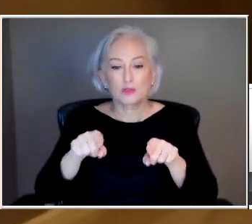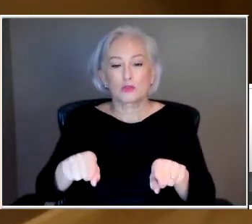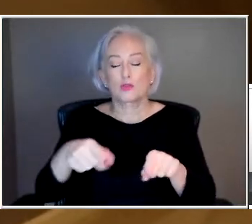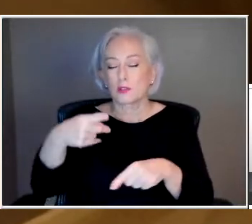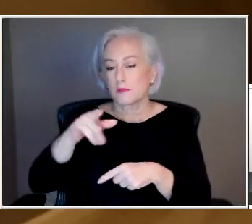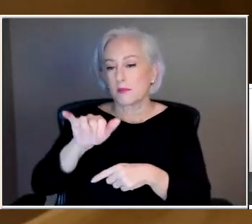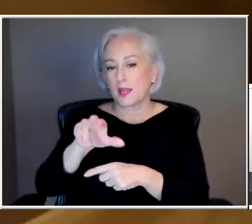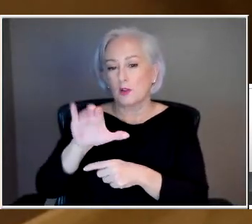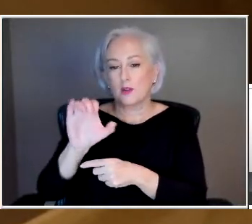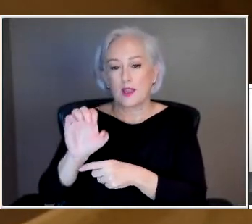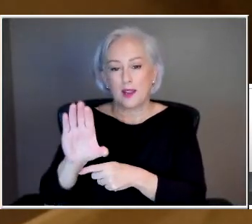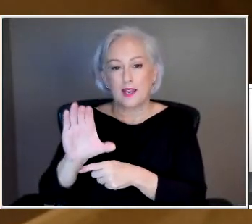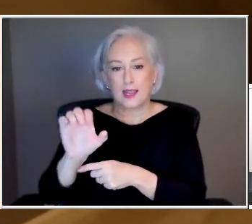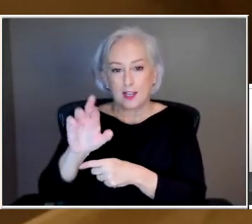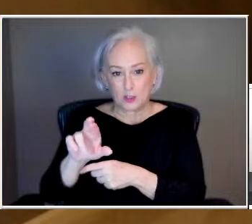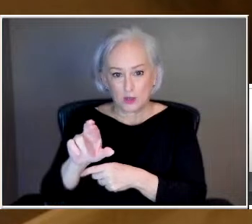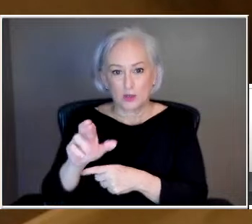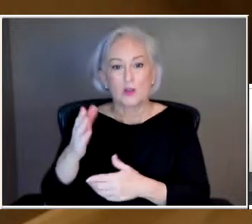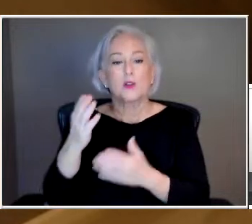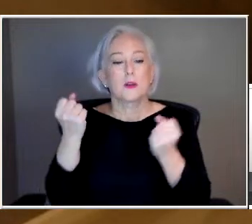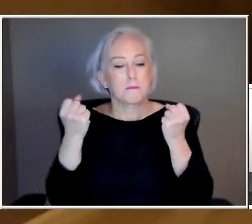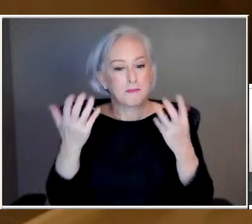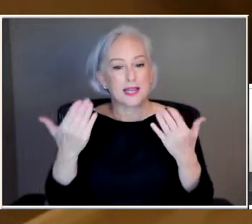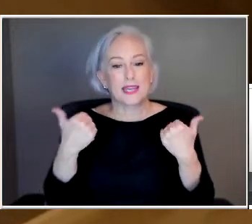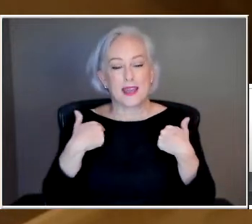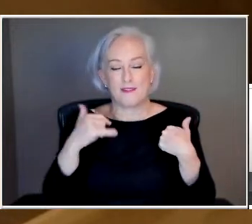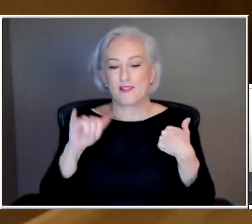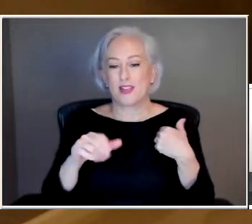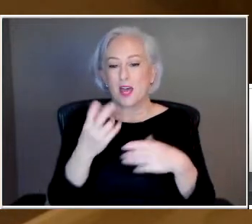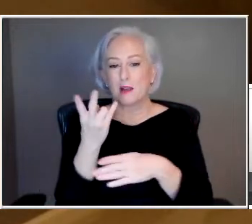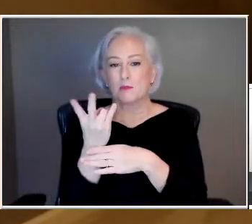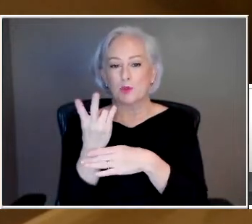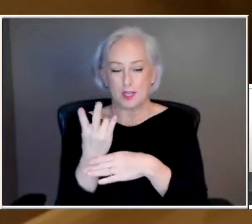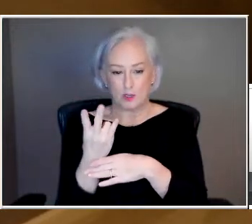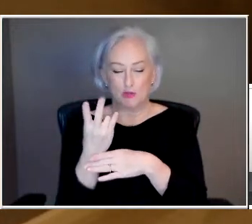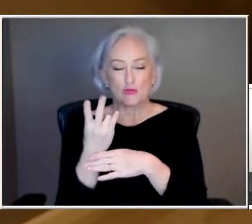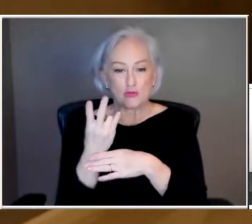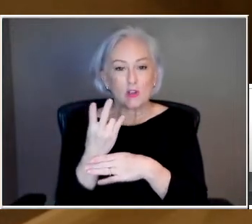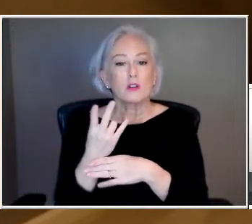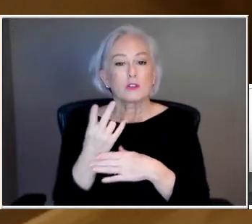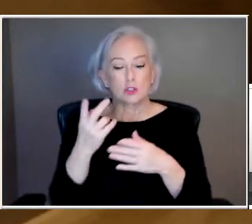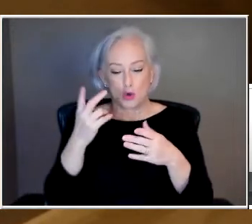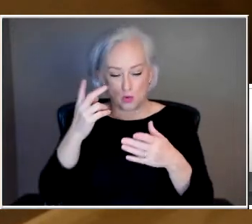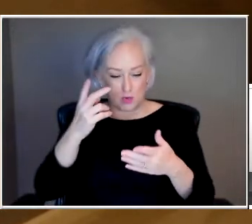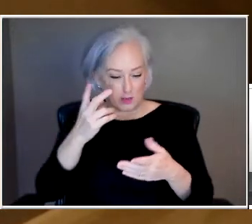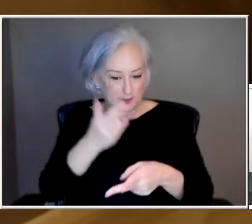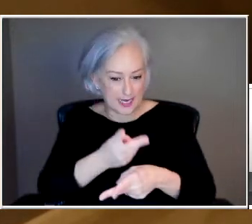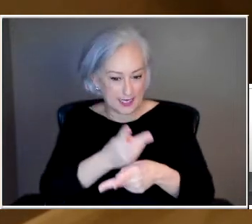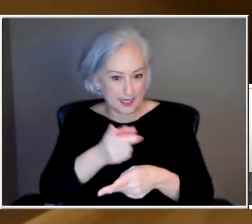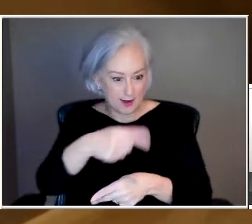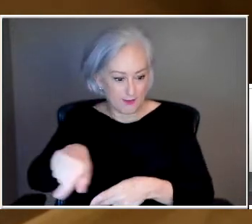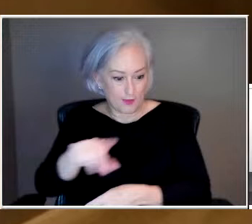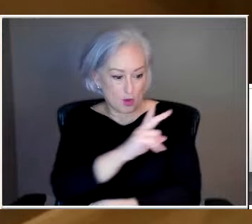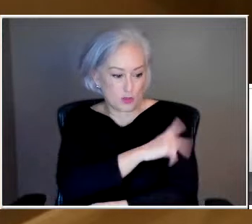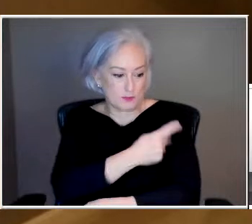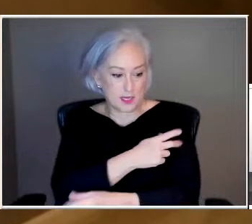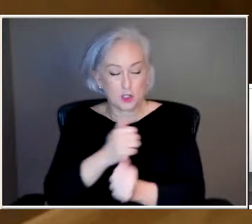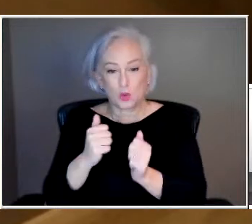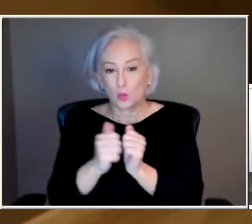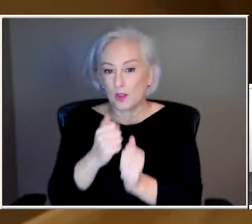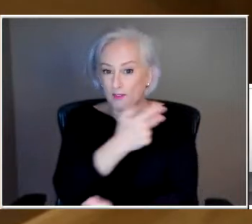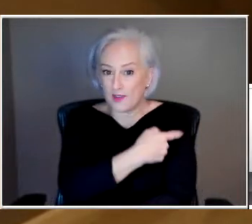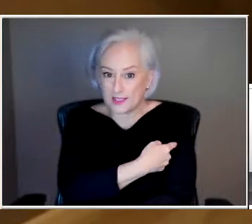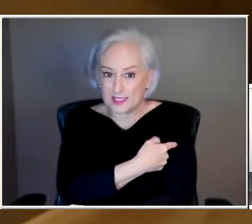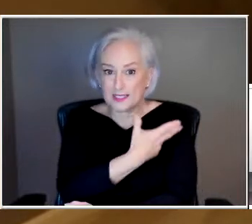pancreatic cancers have the KRAS mutation. So we're treating these patients with a vaccine plus minus an immunotherapy called